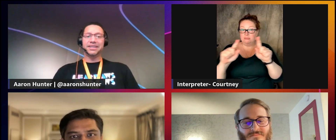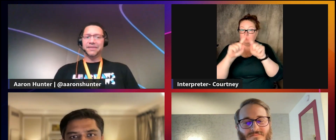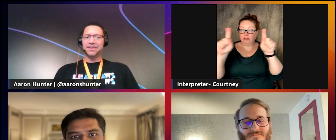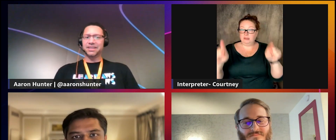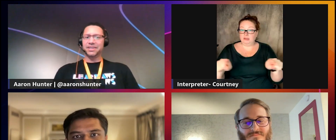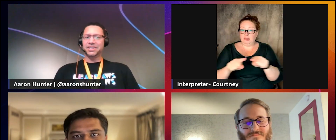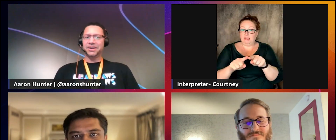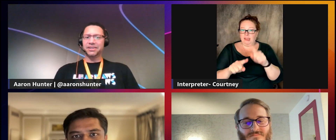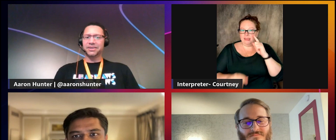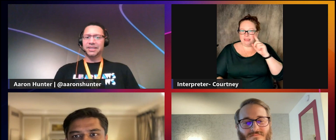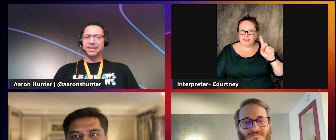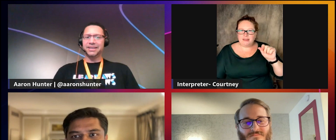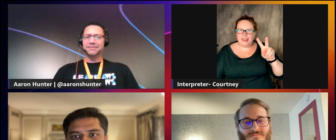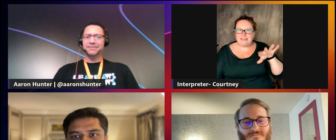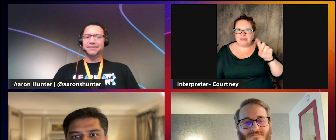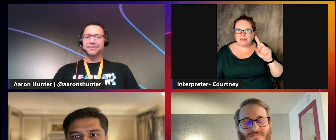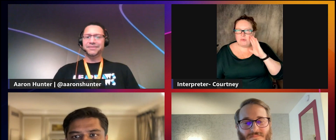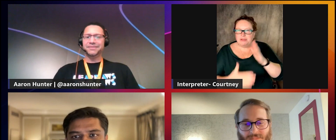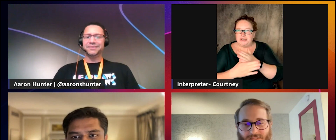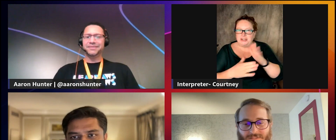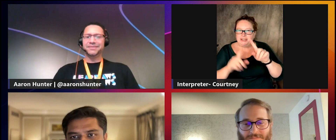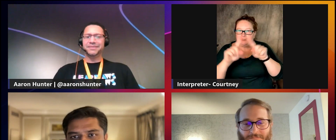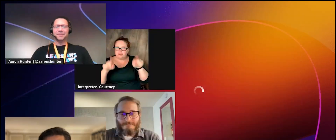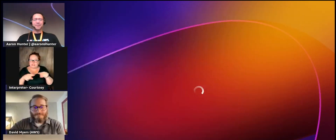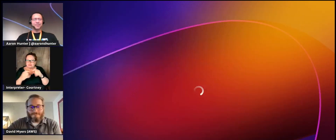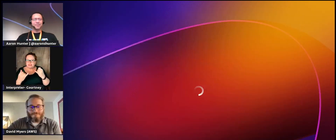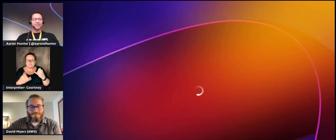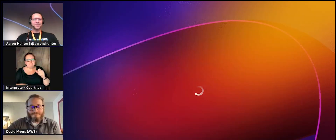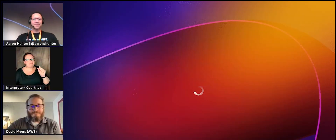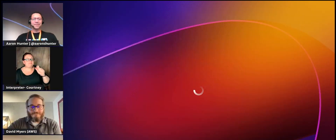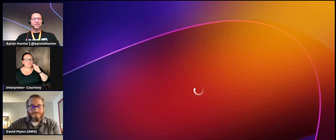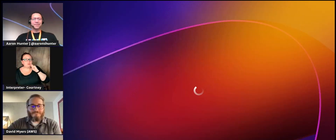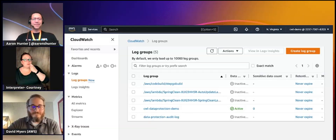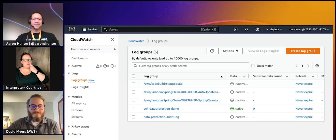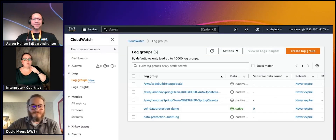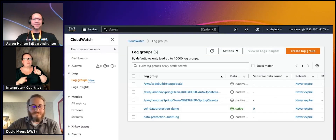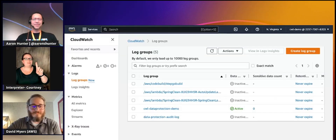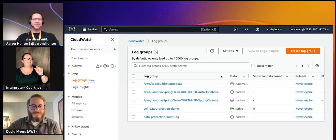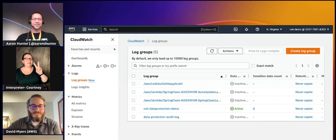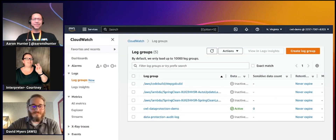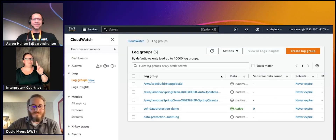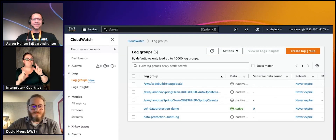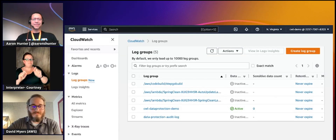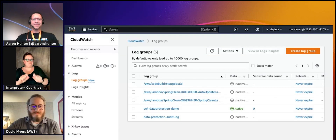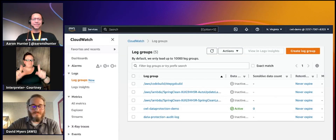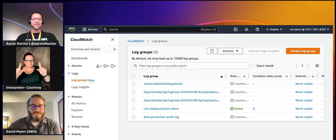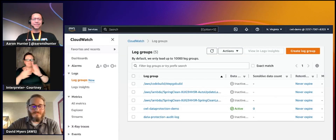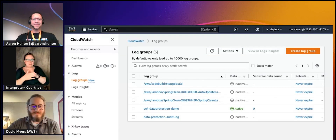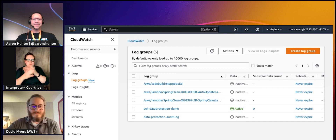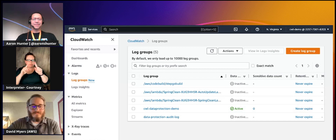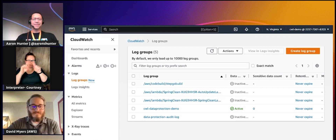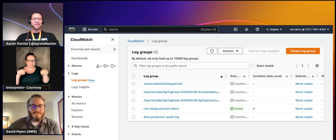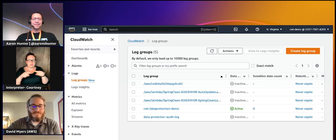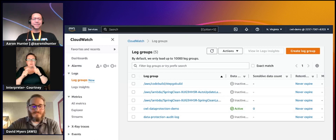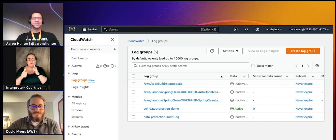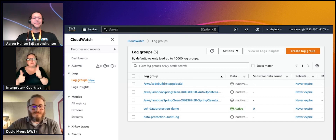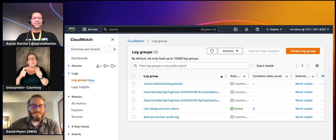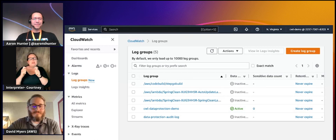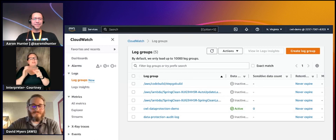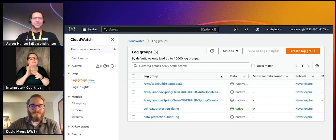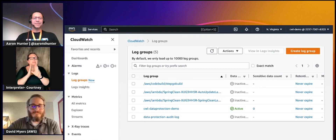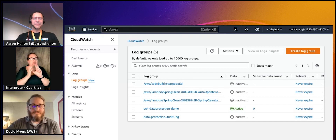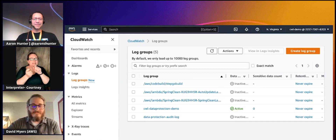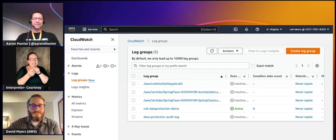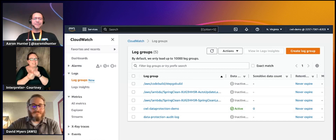think David is going to be sharing the screen today. Cool. Yeah, while David brings up the screen share, we'll quickly walk through the details of the feature that we have